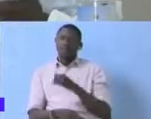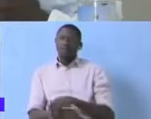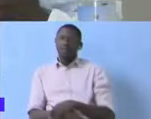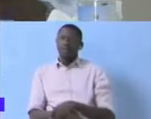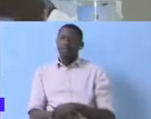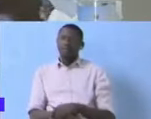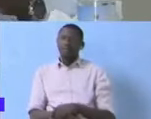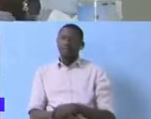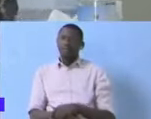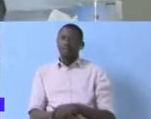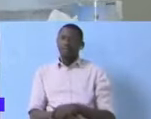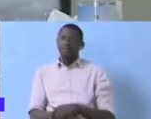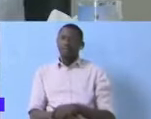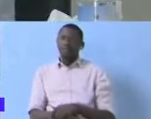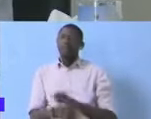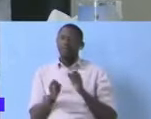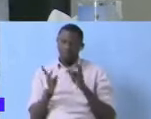Okay, and